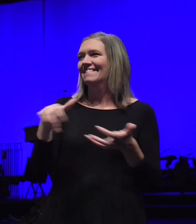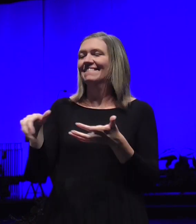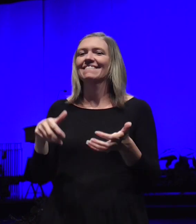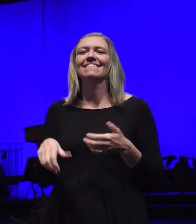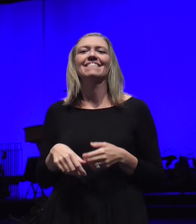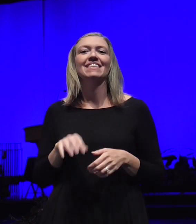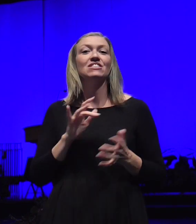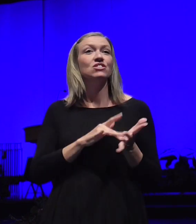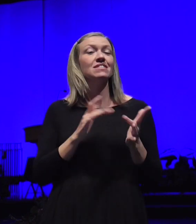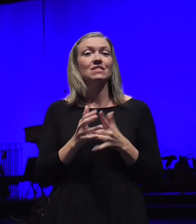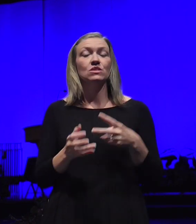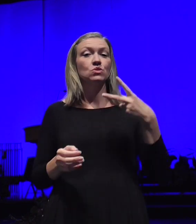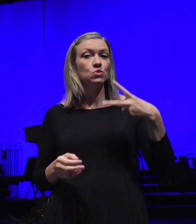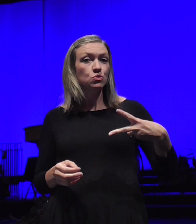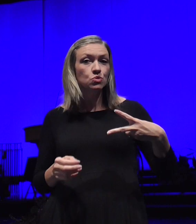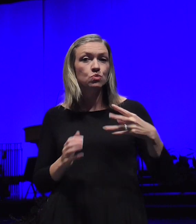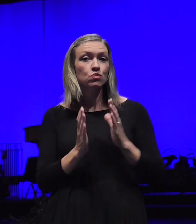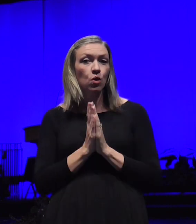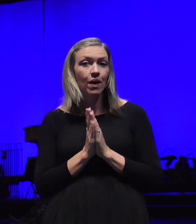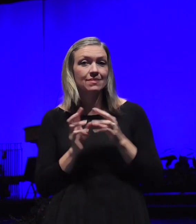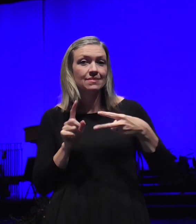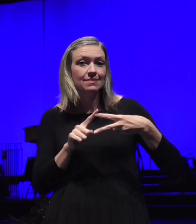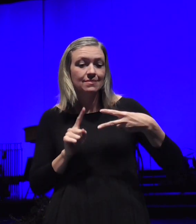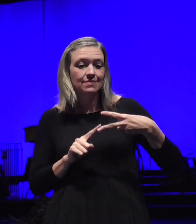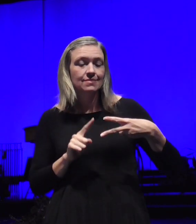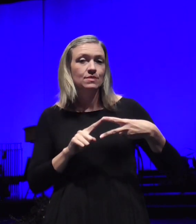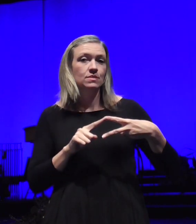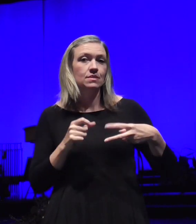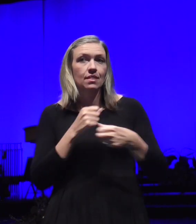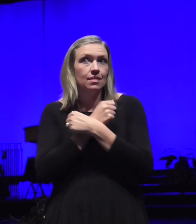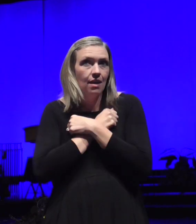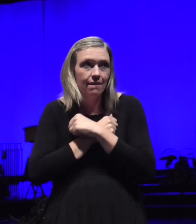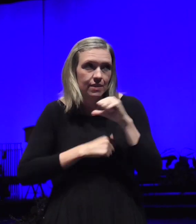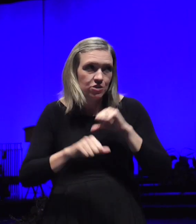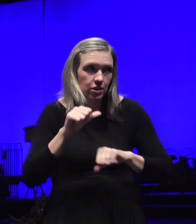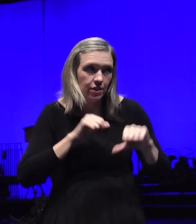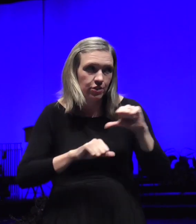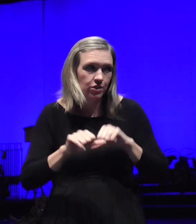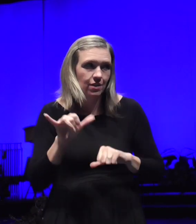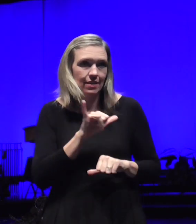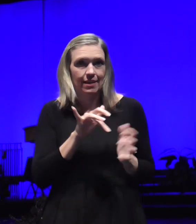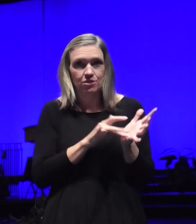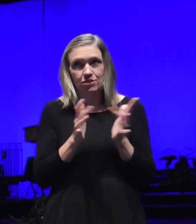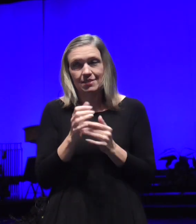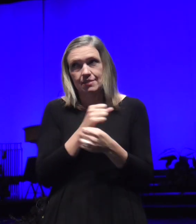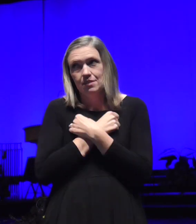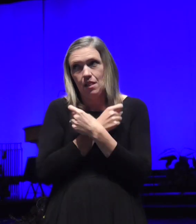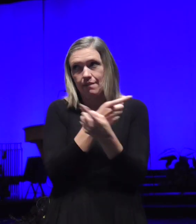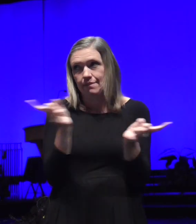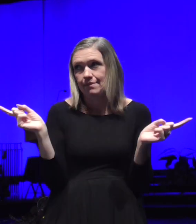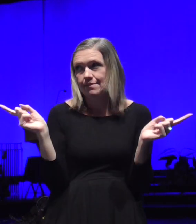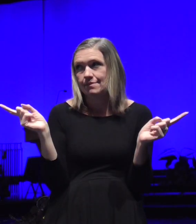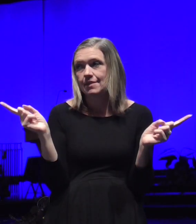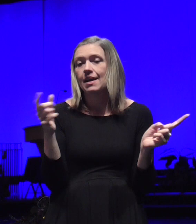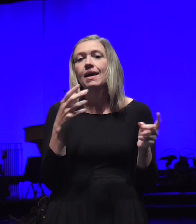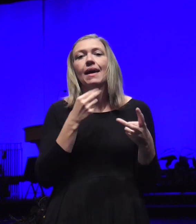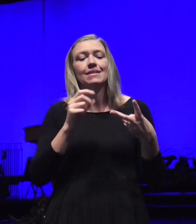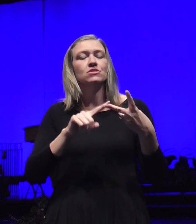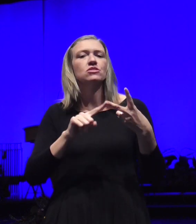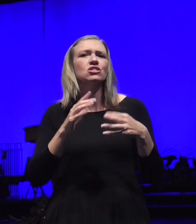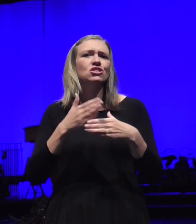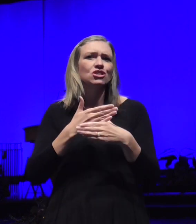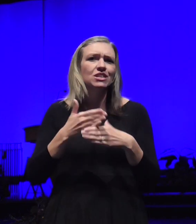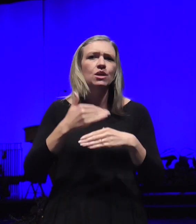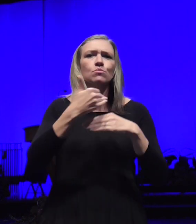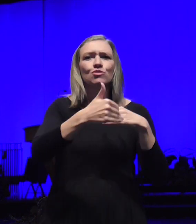His two great requests were that we love one another as I have loved you, and that we share bread